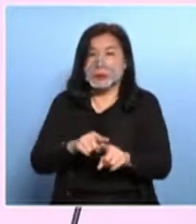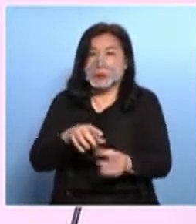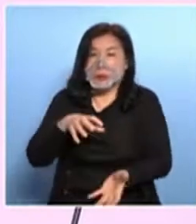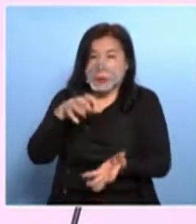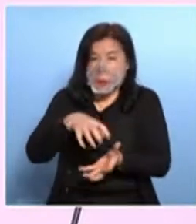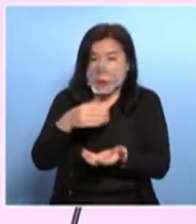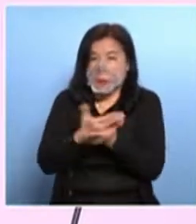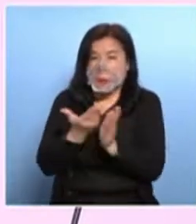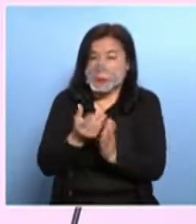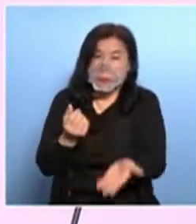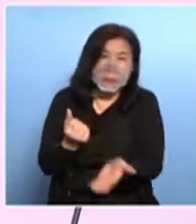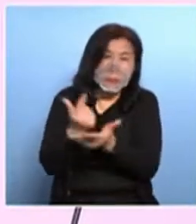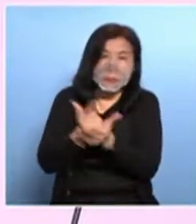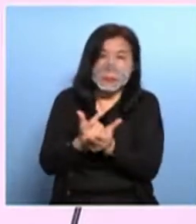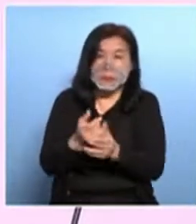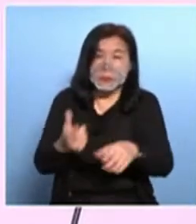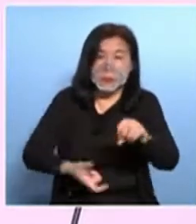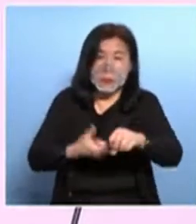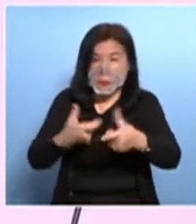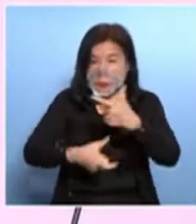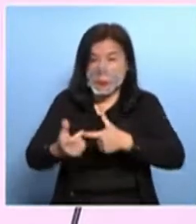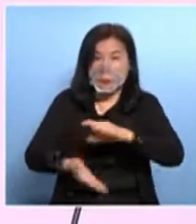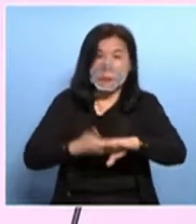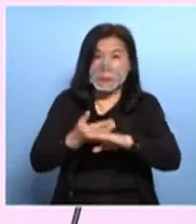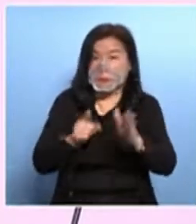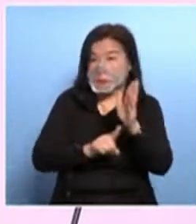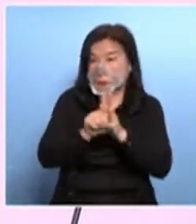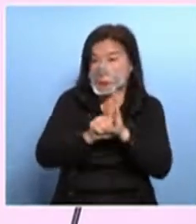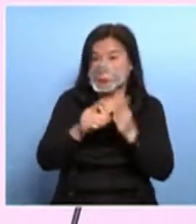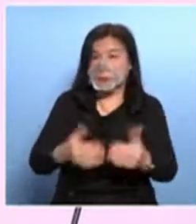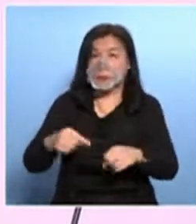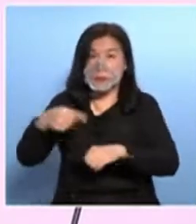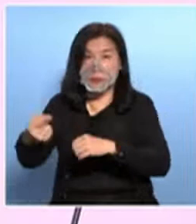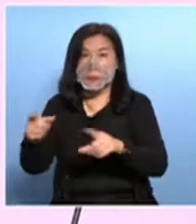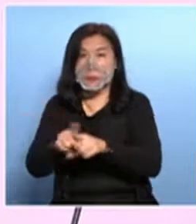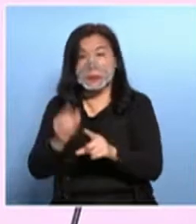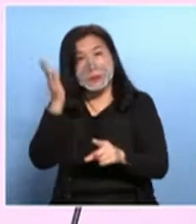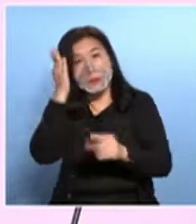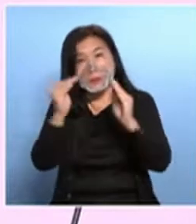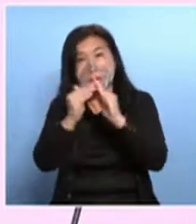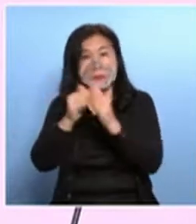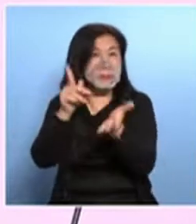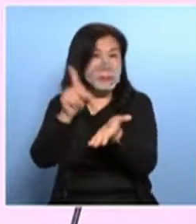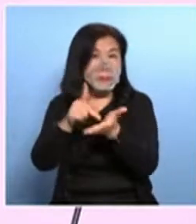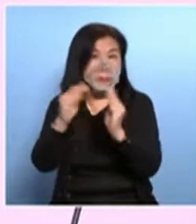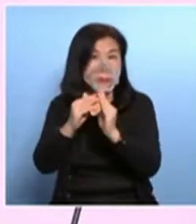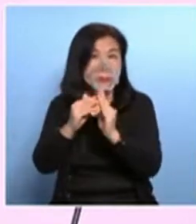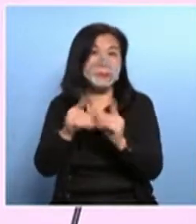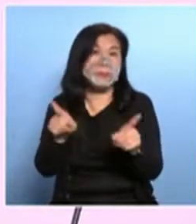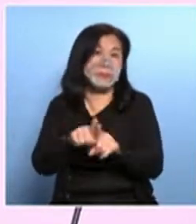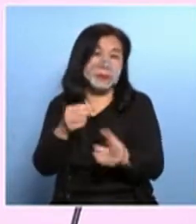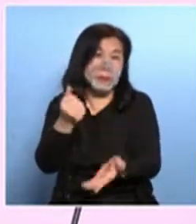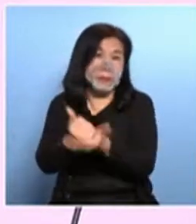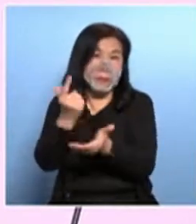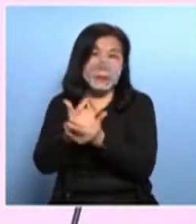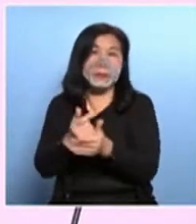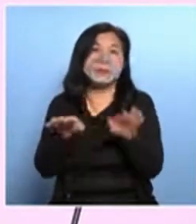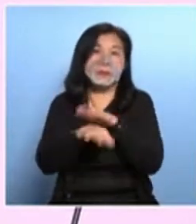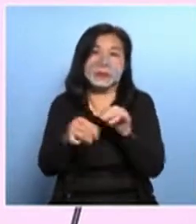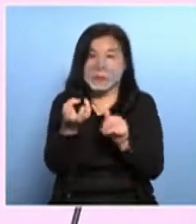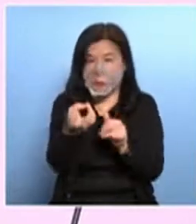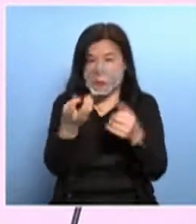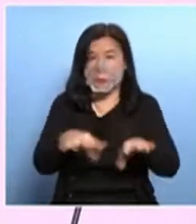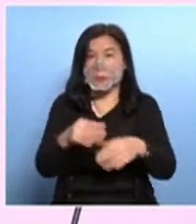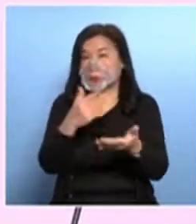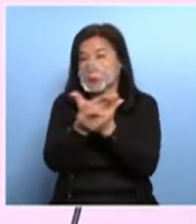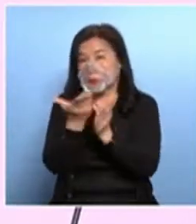time, while domestic cost pressures will also increase gradually alongside the economic recovery. On the other hand, the upward